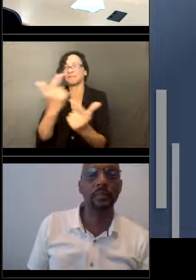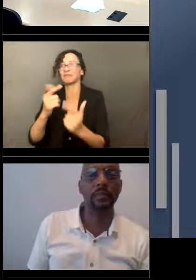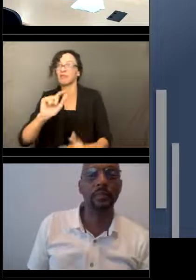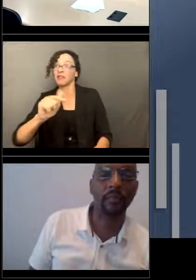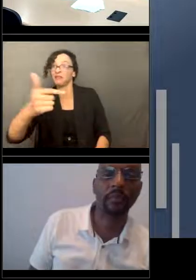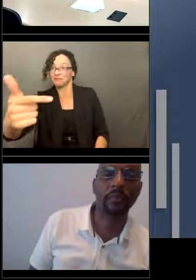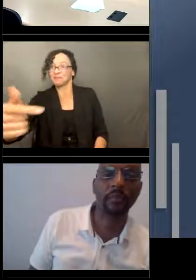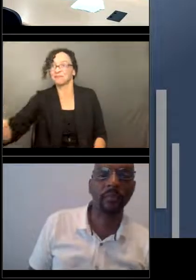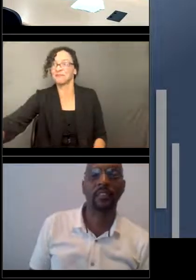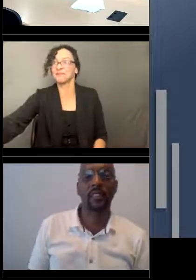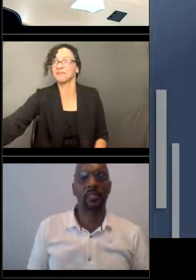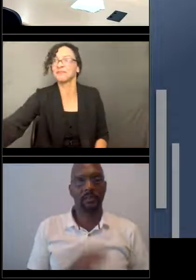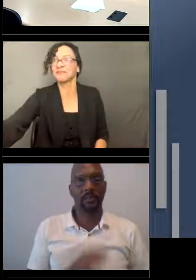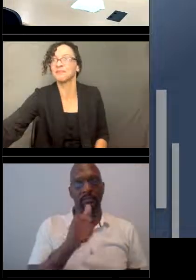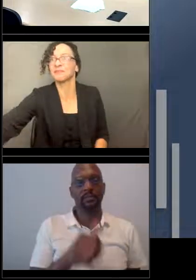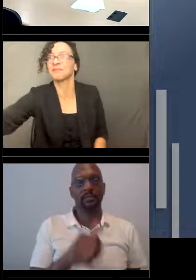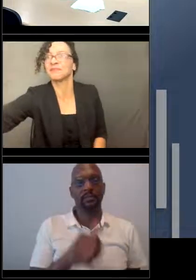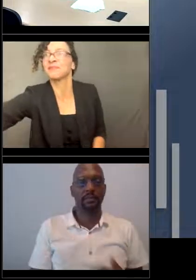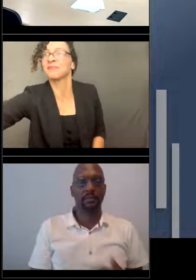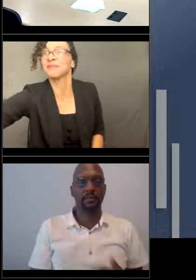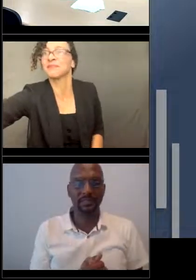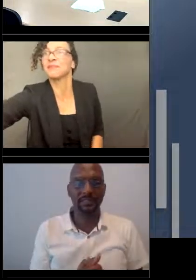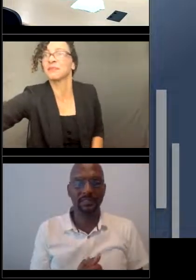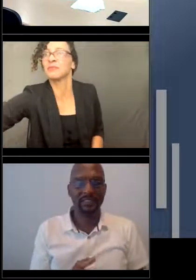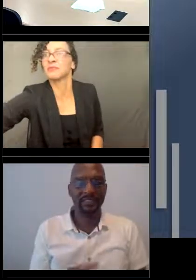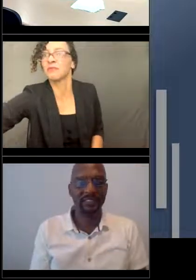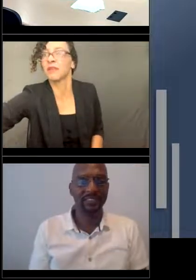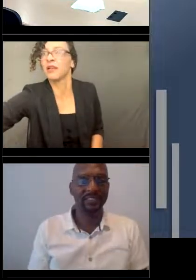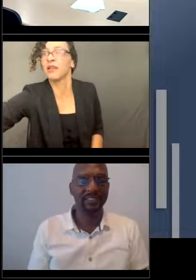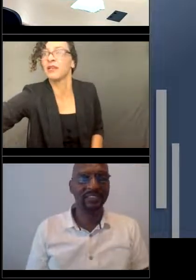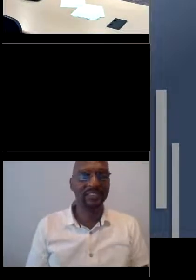January 1. Yeah. Nothing.